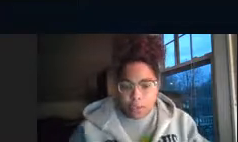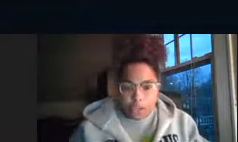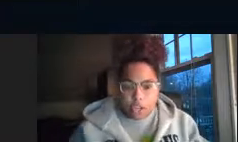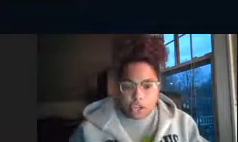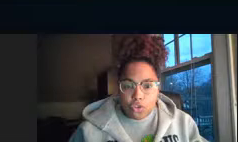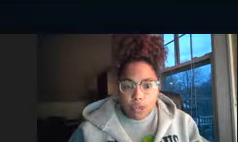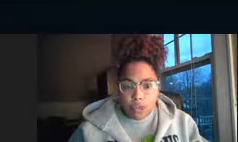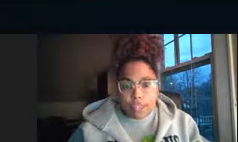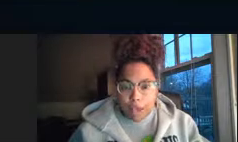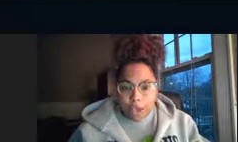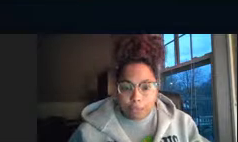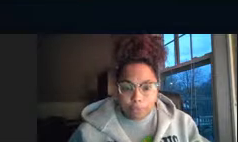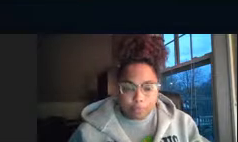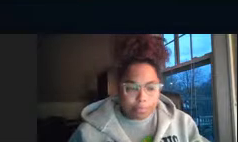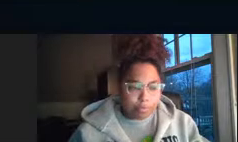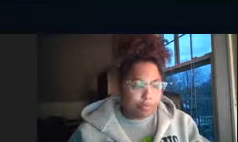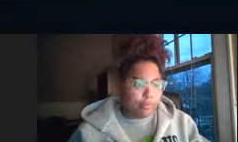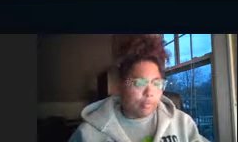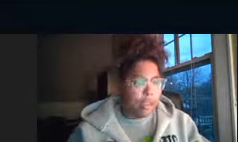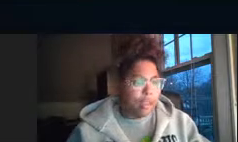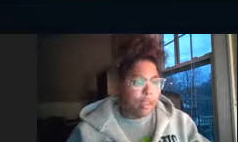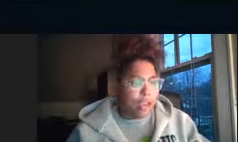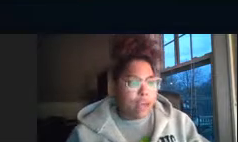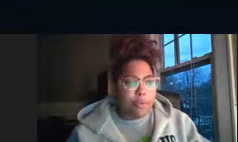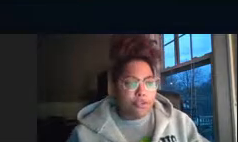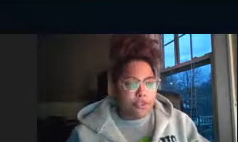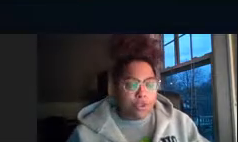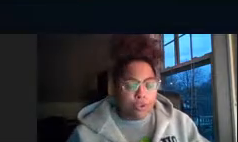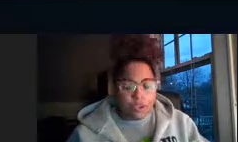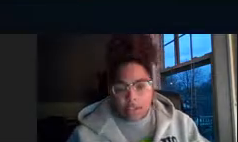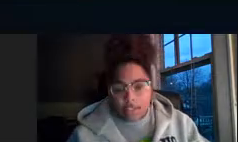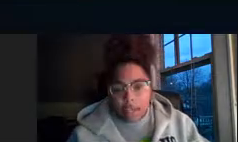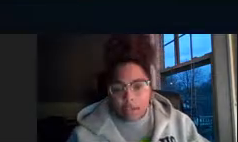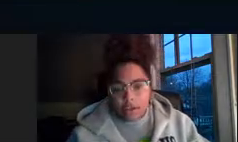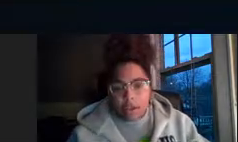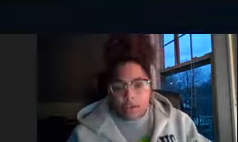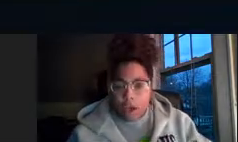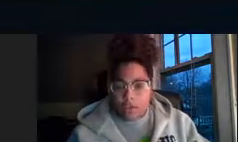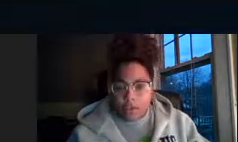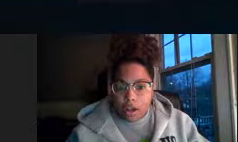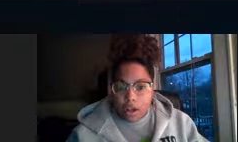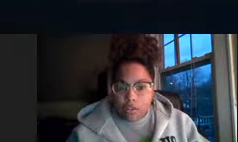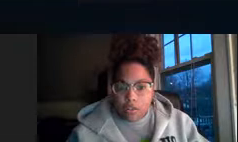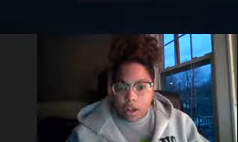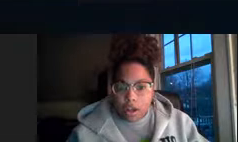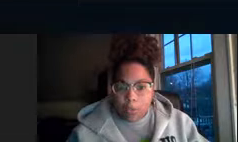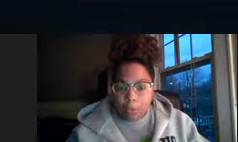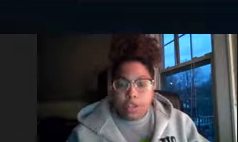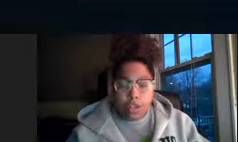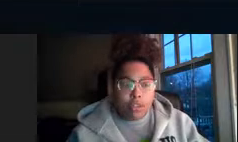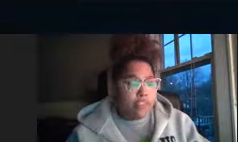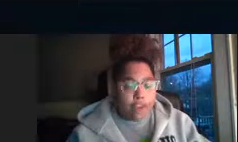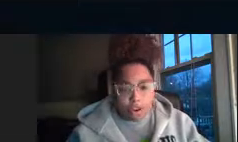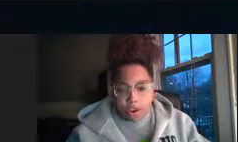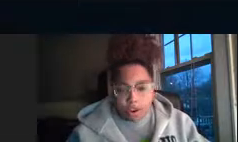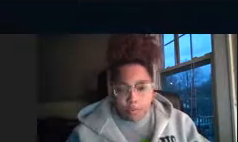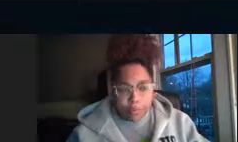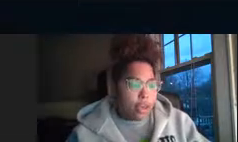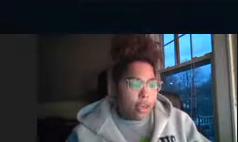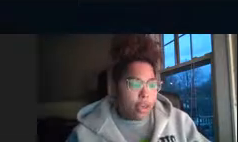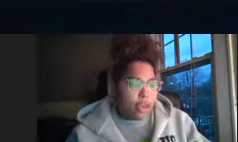to address the immediate issue on the spot. And that would be for those calls that do not involve particularly